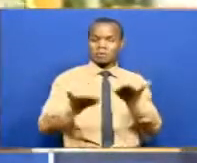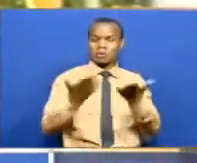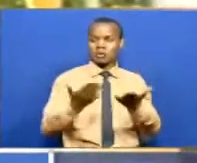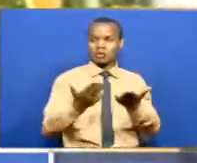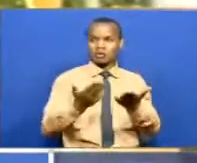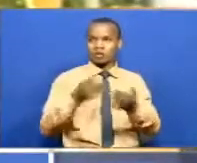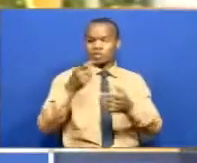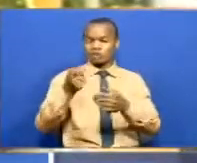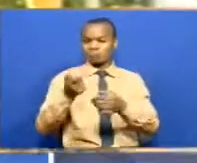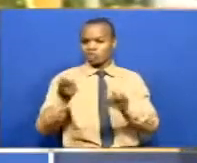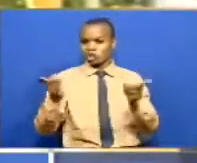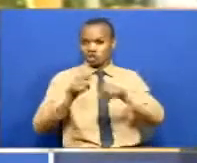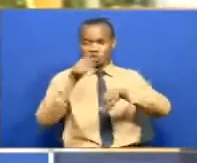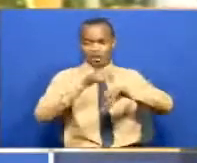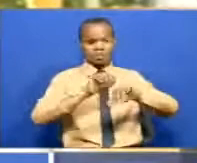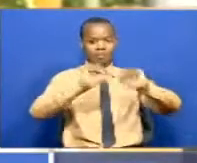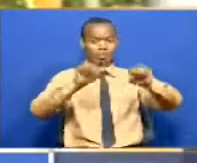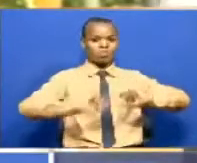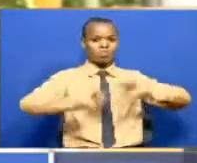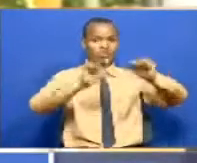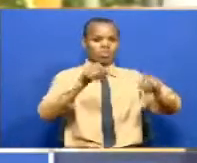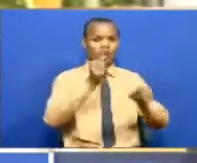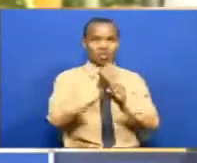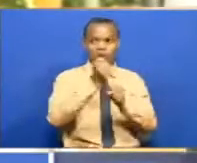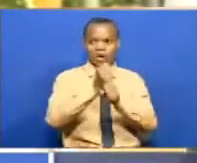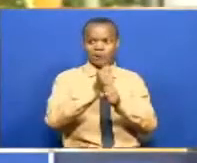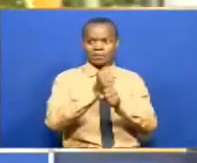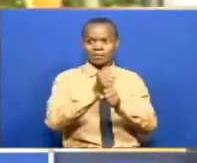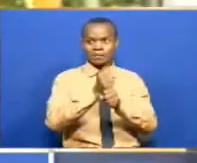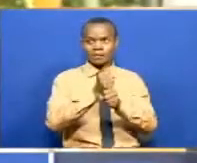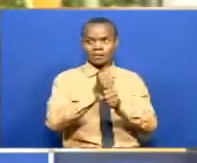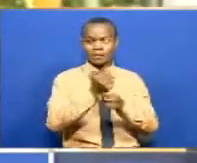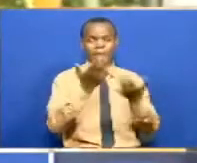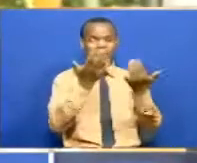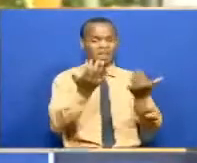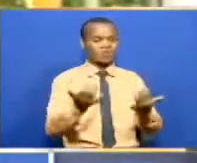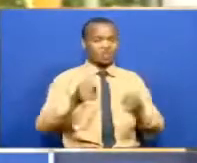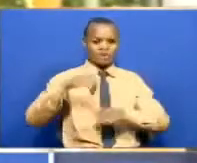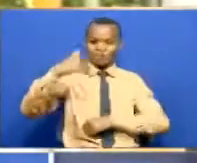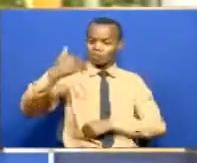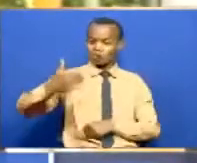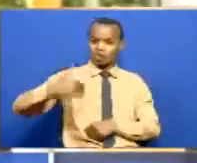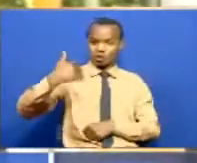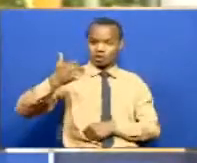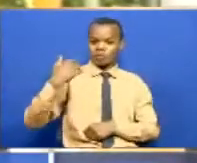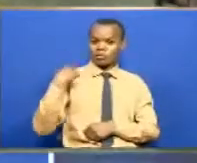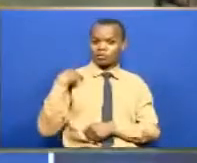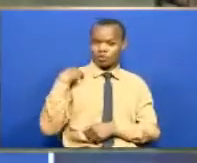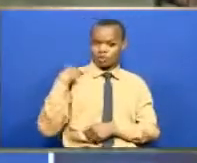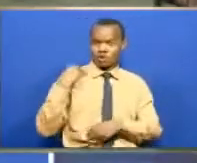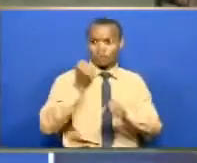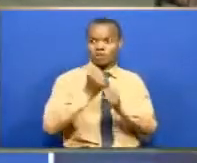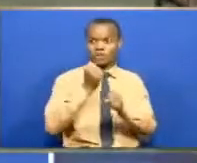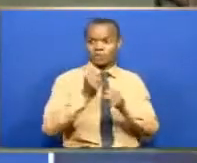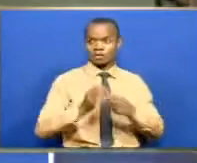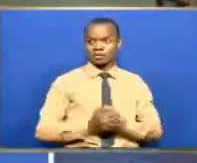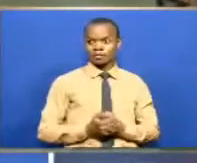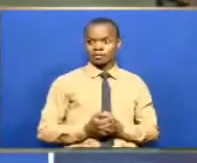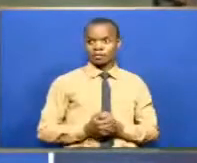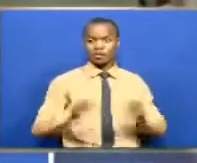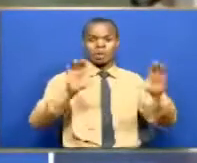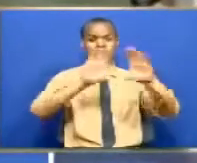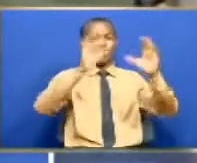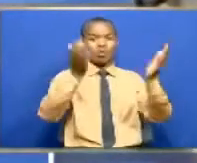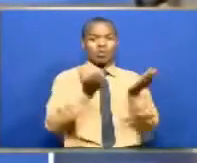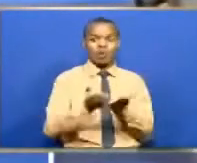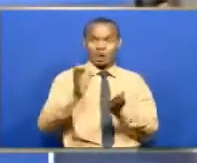kuamka kwenda kazini because he wants money. It's a calling. It's more than just kutafuta pesa. The World Rangers Day was